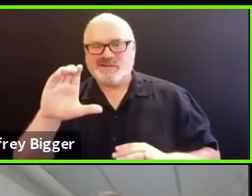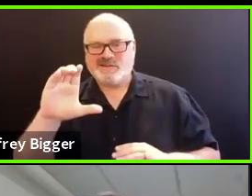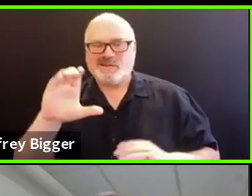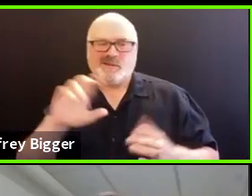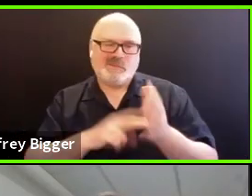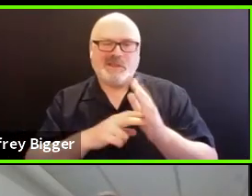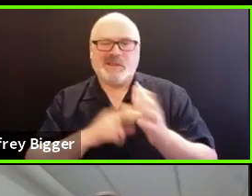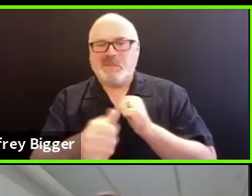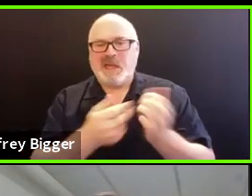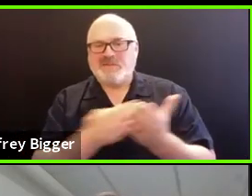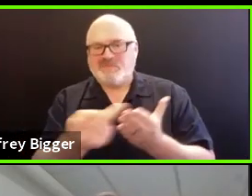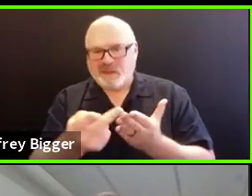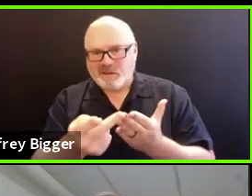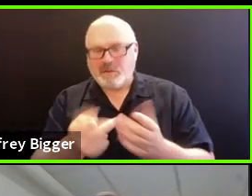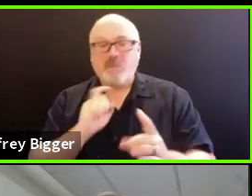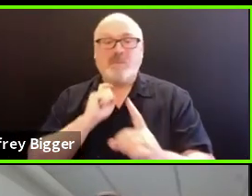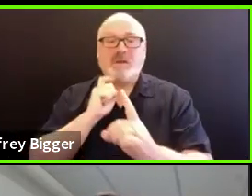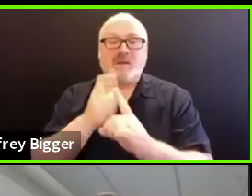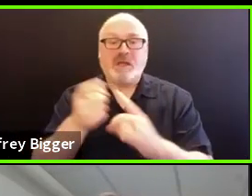And we gave students